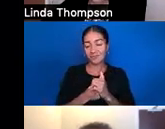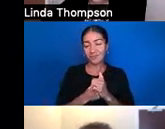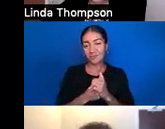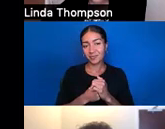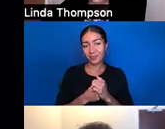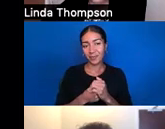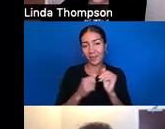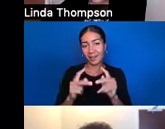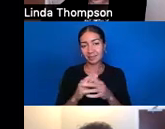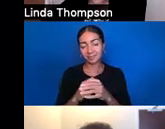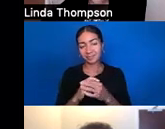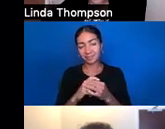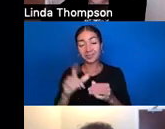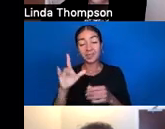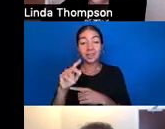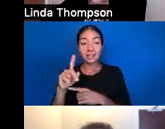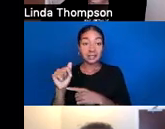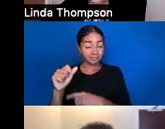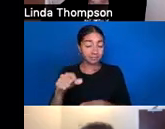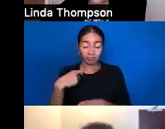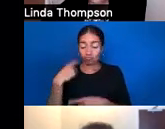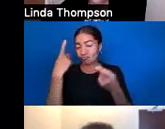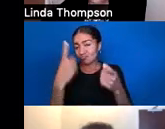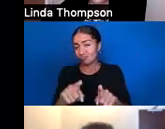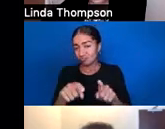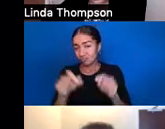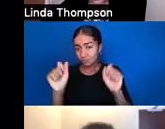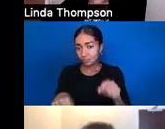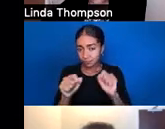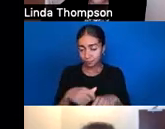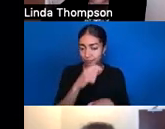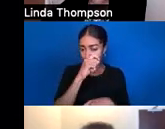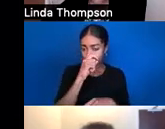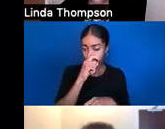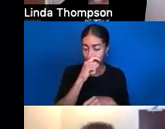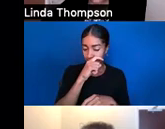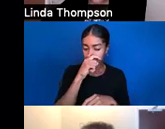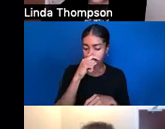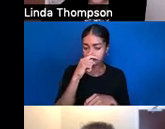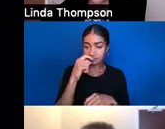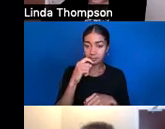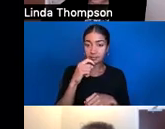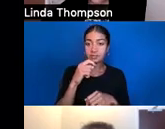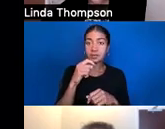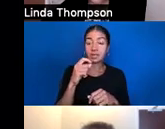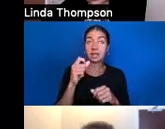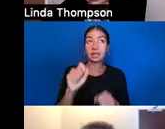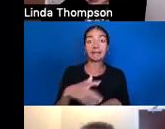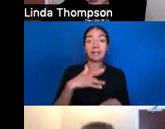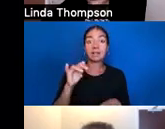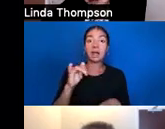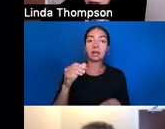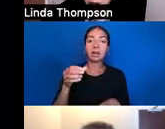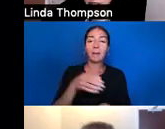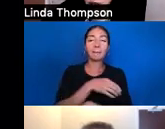I totally agree with that. And it can actually be like a power trip for some people, that